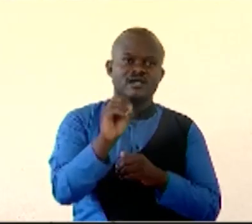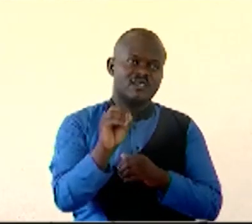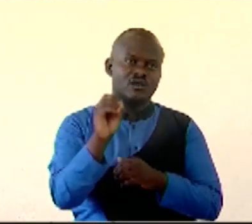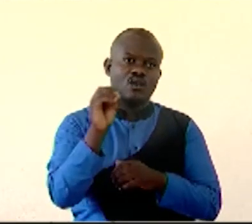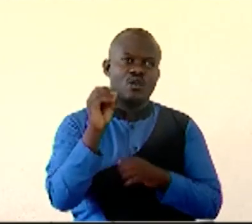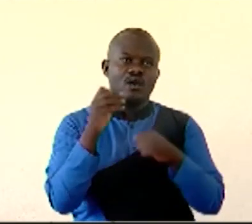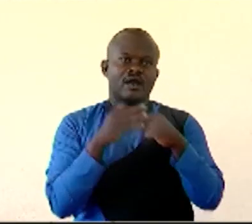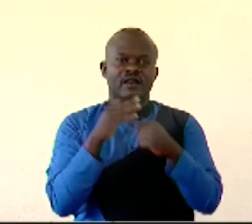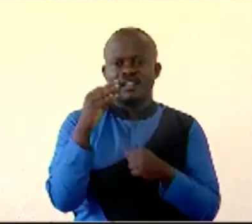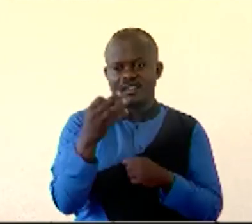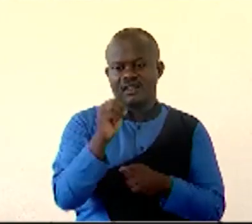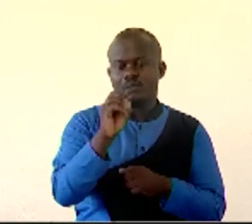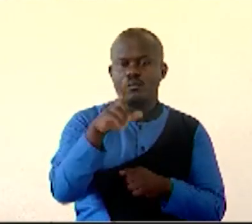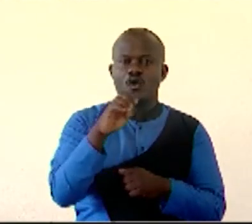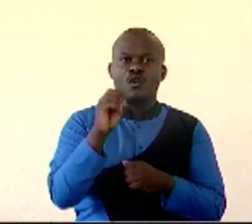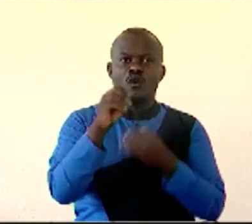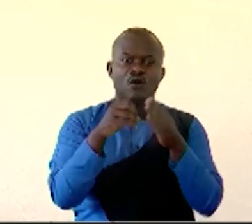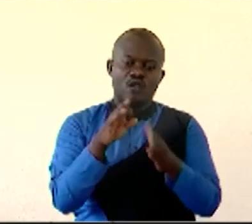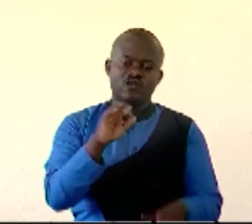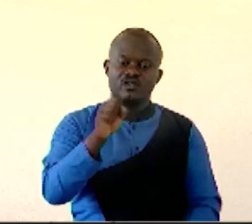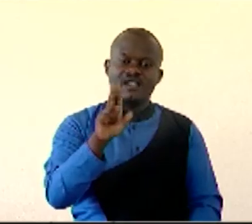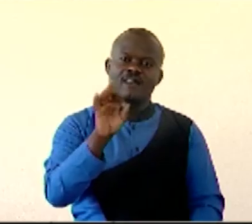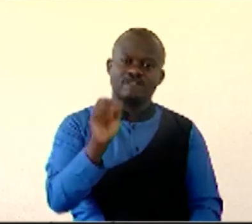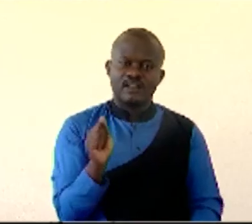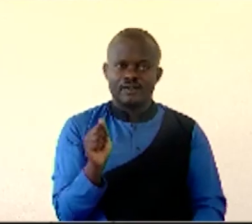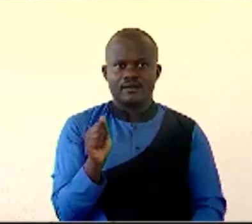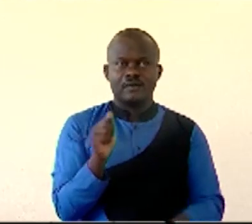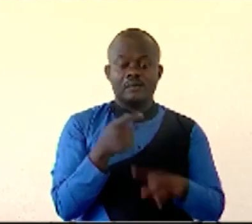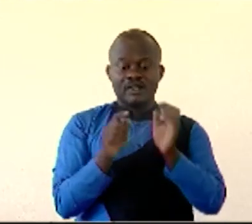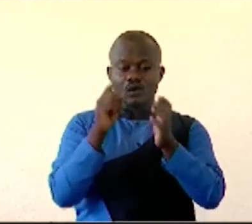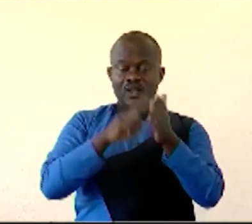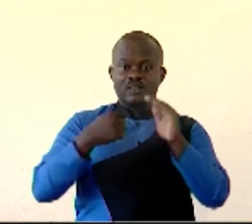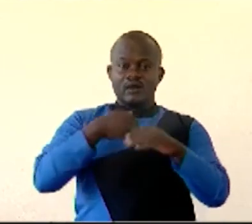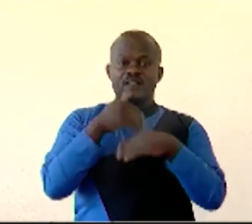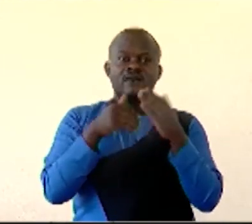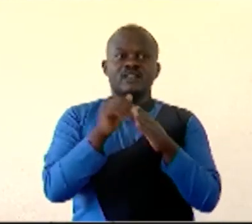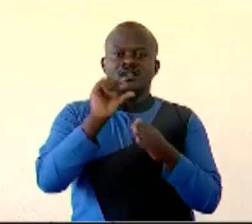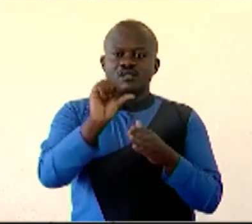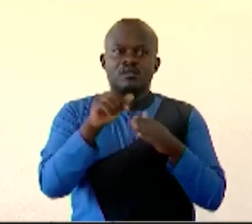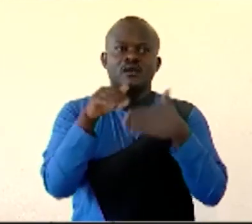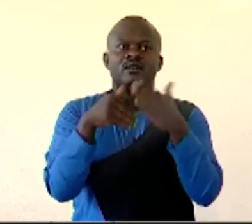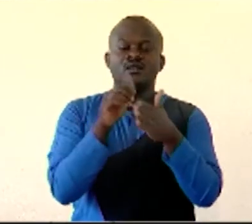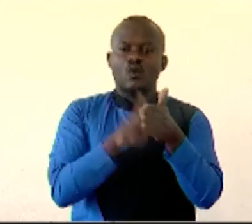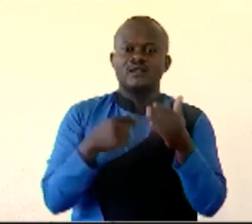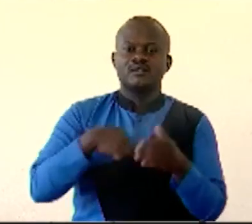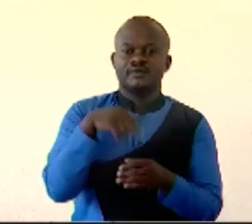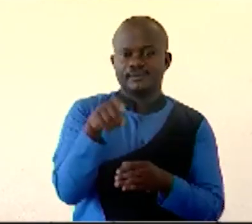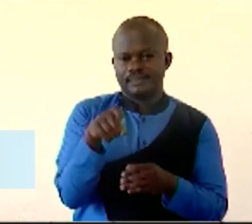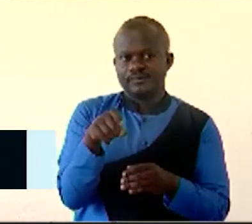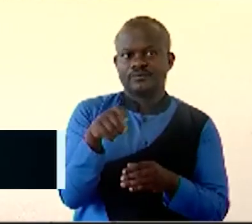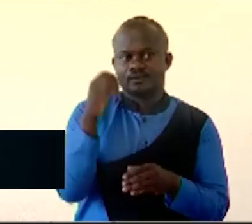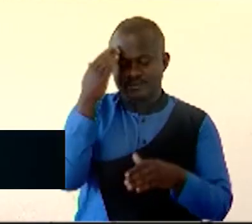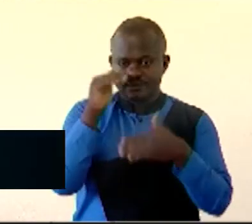0.083 mole of sulfur. But what we have is smaller than what we need. So what is